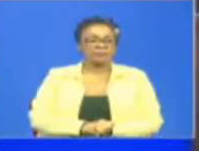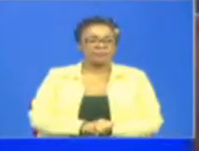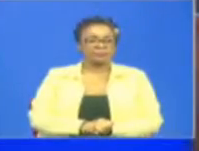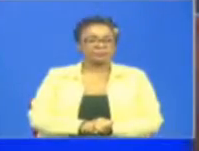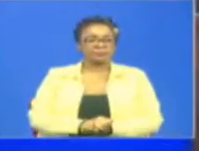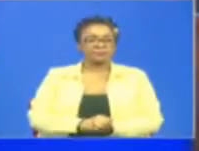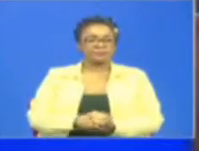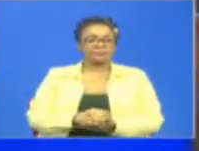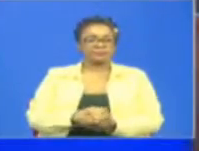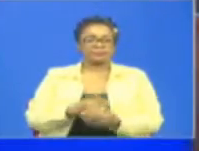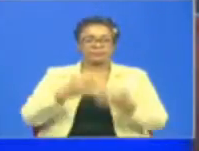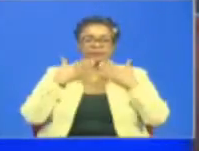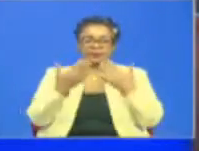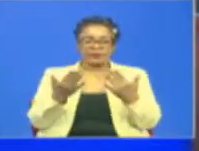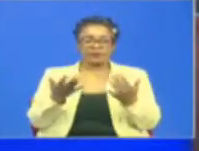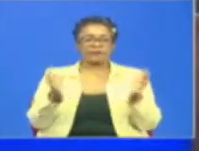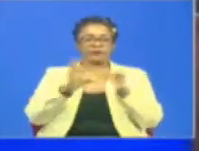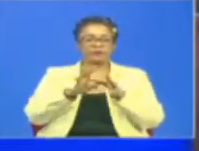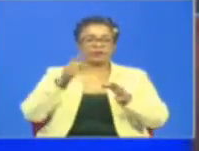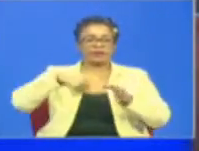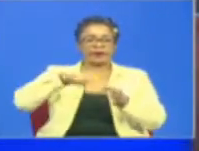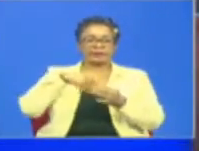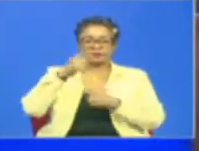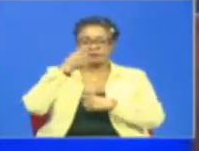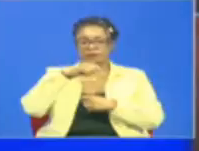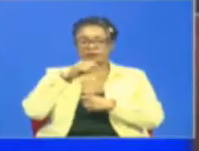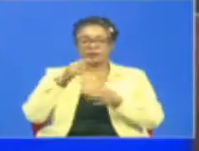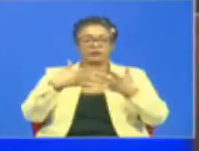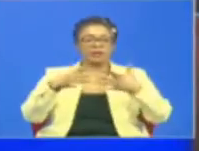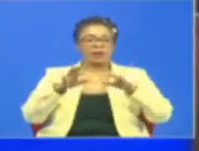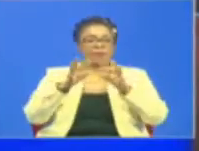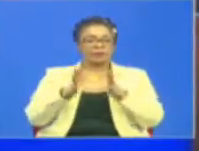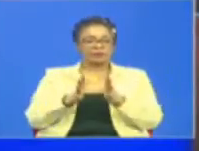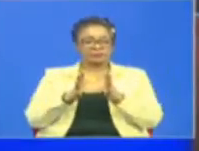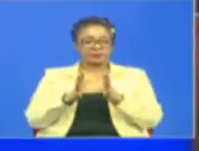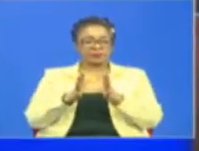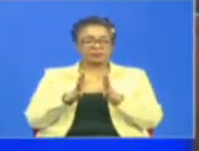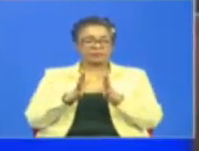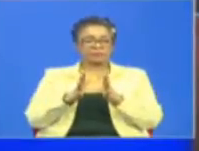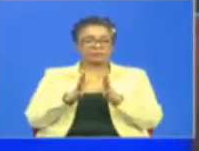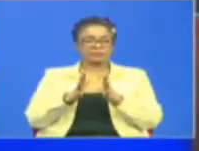Thanks so much for joining us. Flora Atieno is our sign language interpreter, and I should correct that there